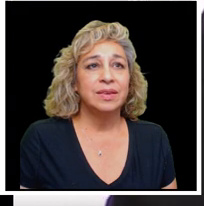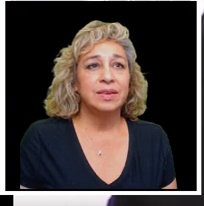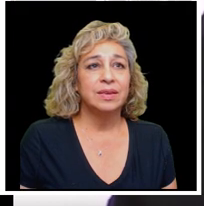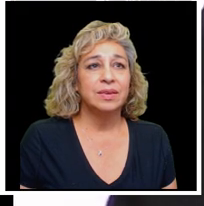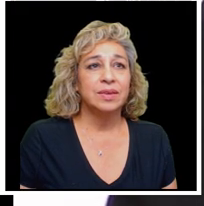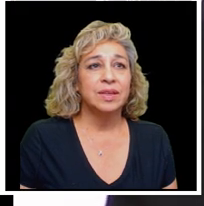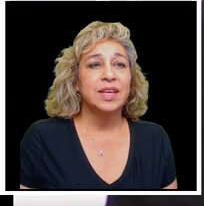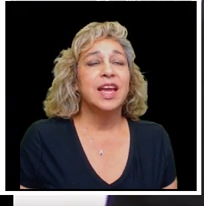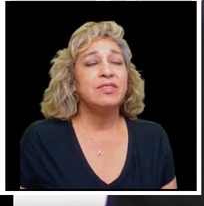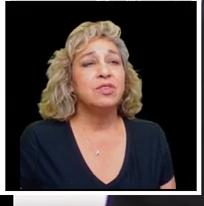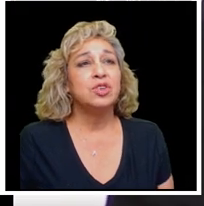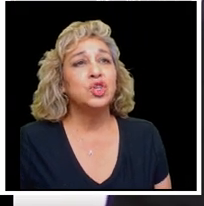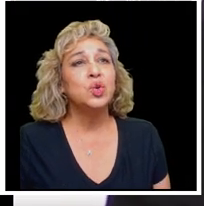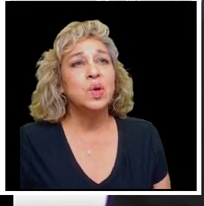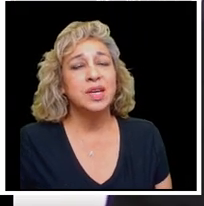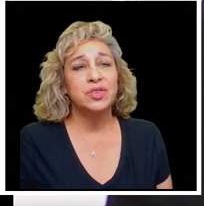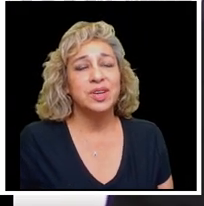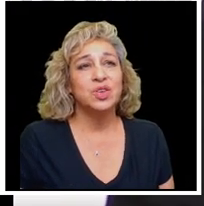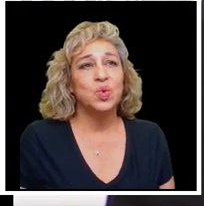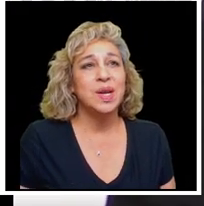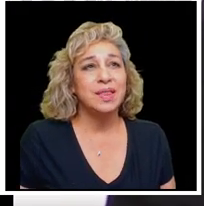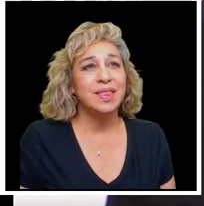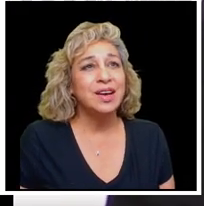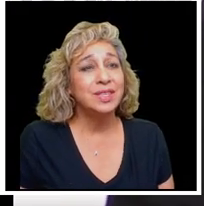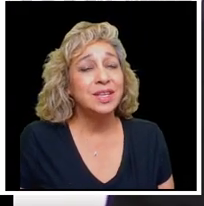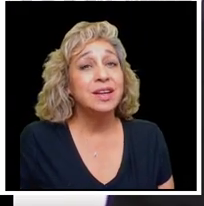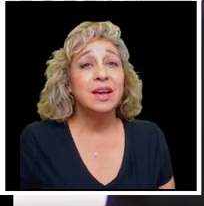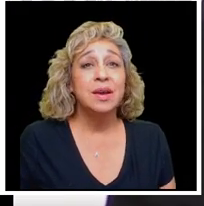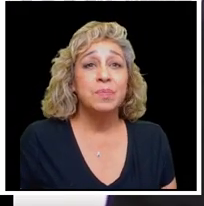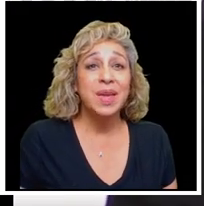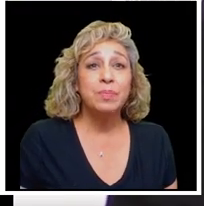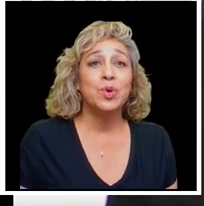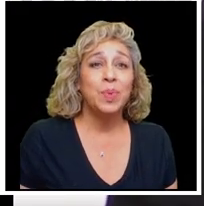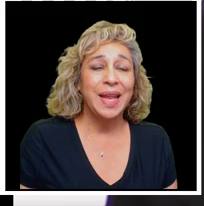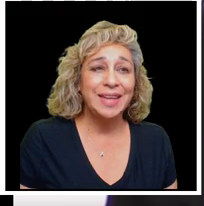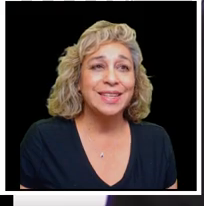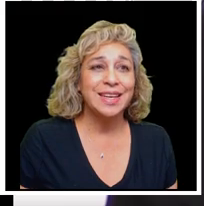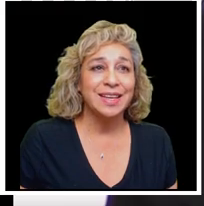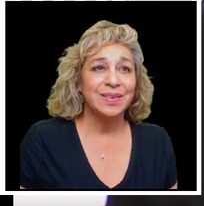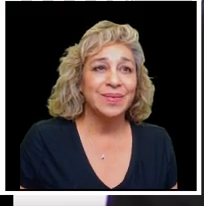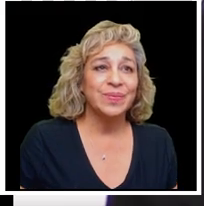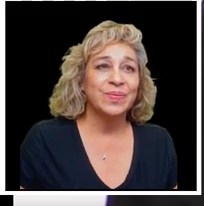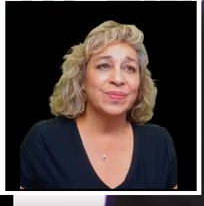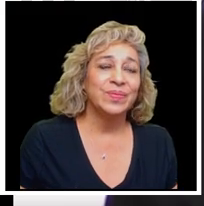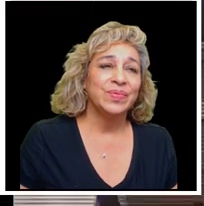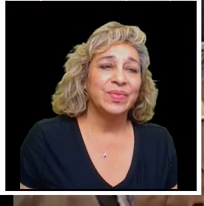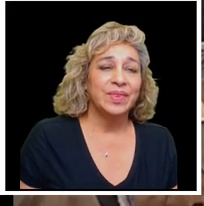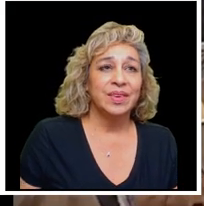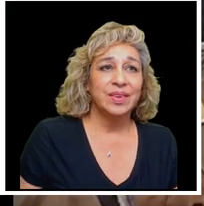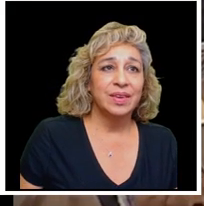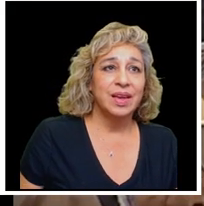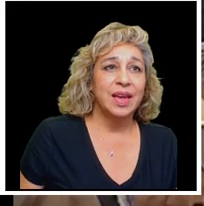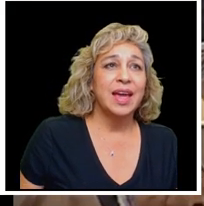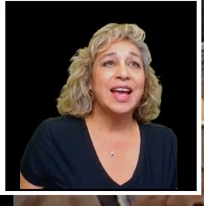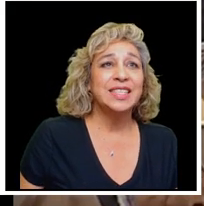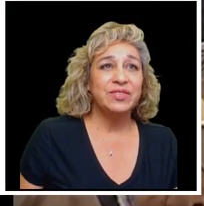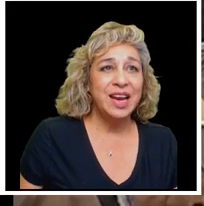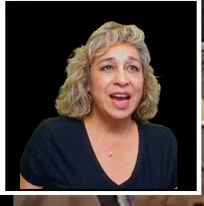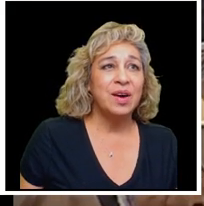and there's 220,000 people planting as